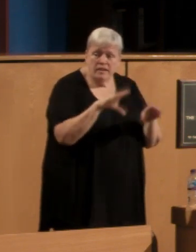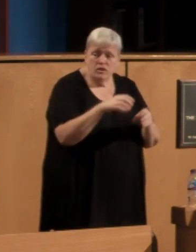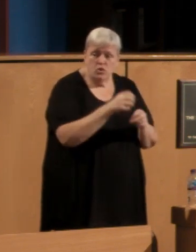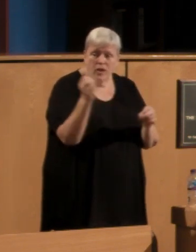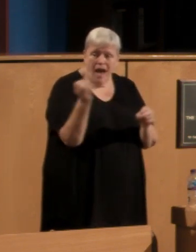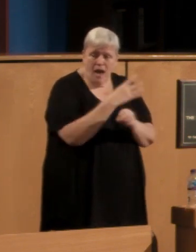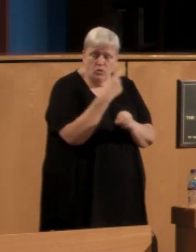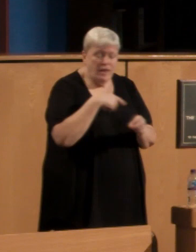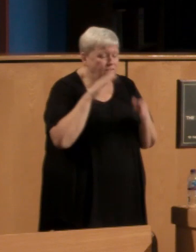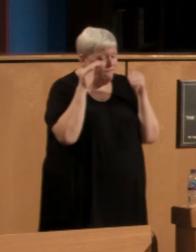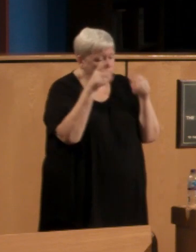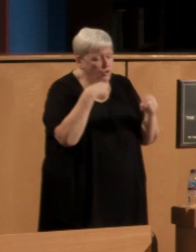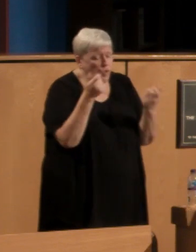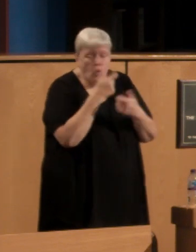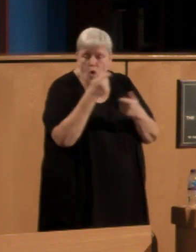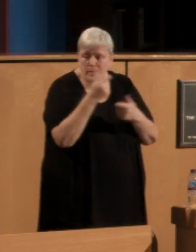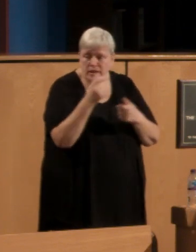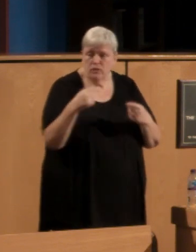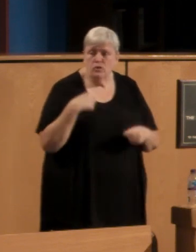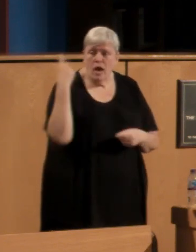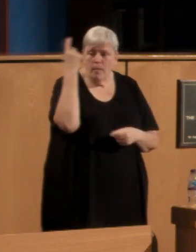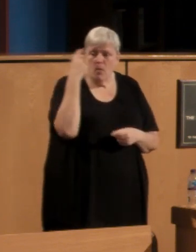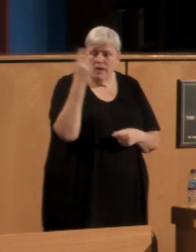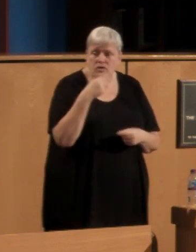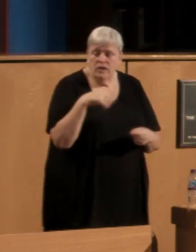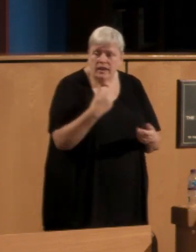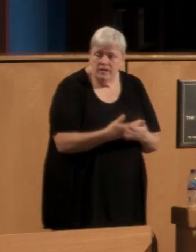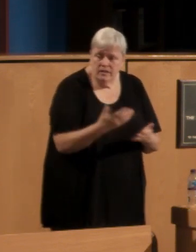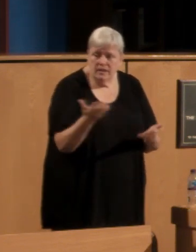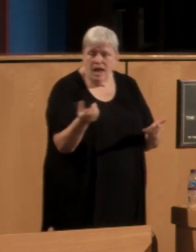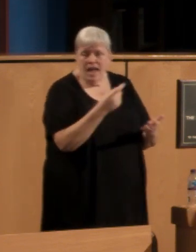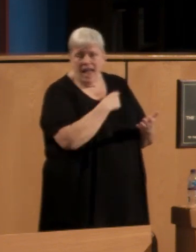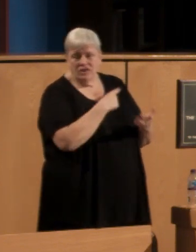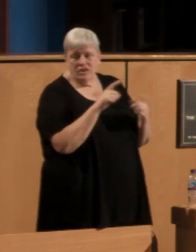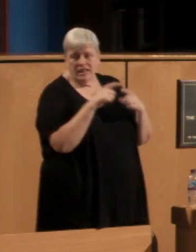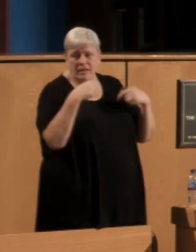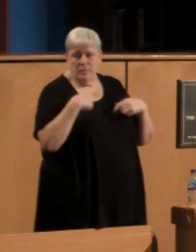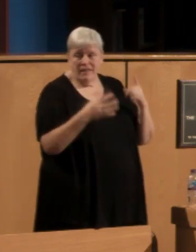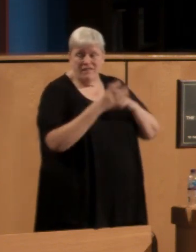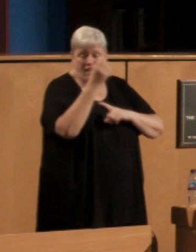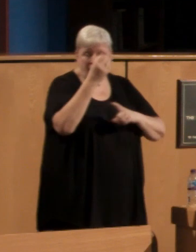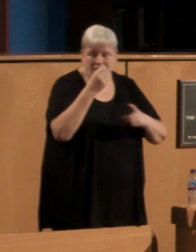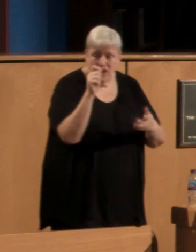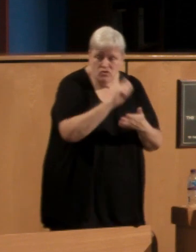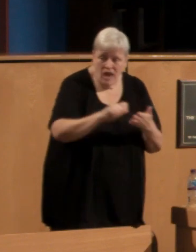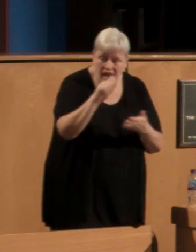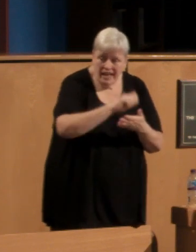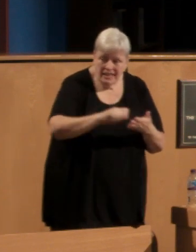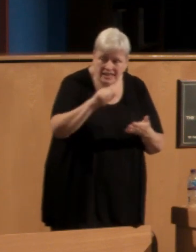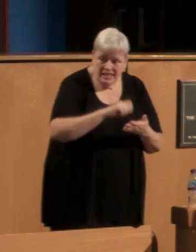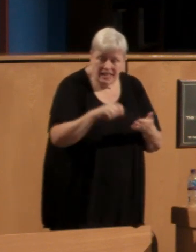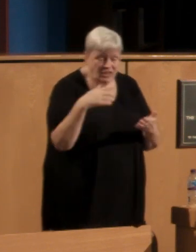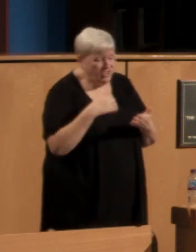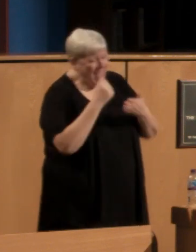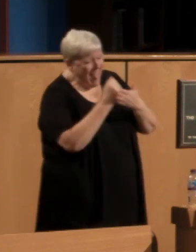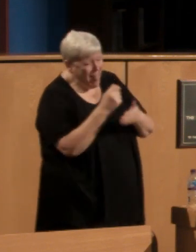the comedy. So I was wondering, as someone who's like that, who's anxious, how do you find writing horror? Does the fear actually help